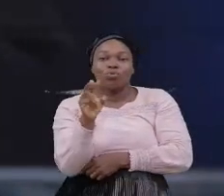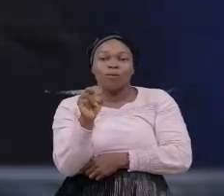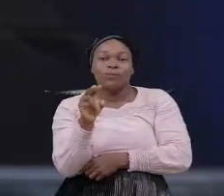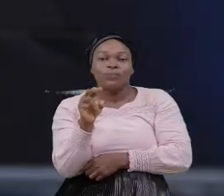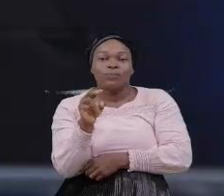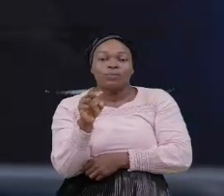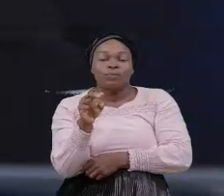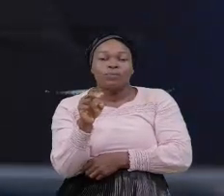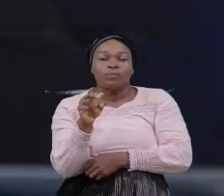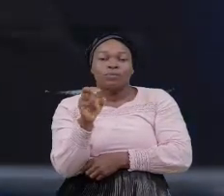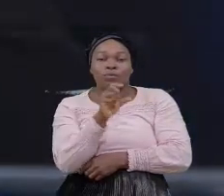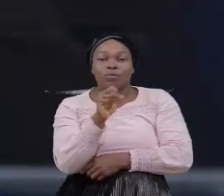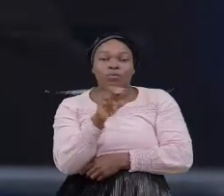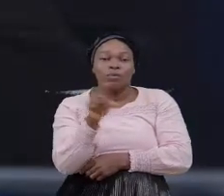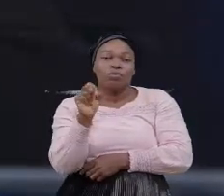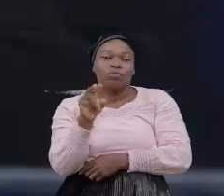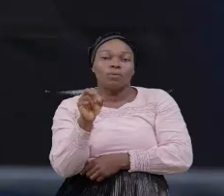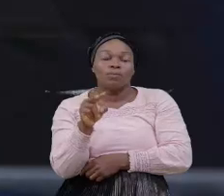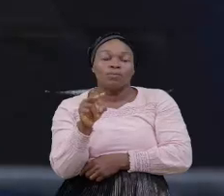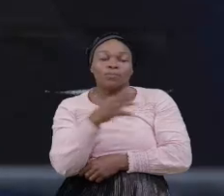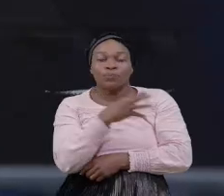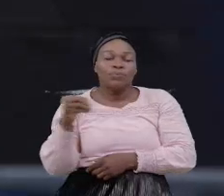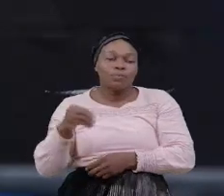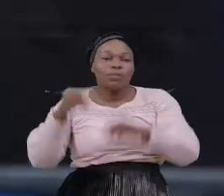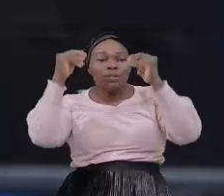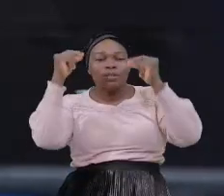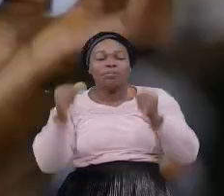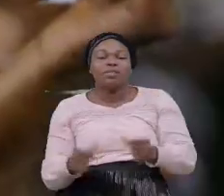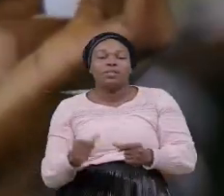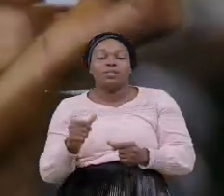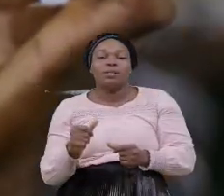and immediately. Somebody shout, immediately.